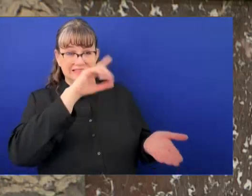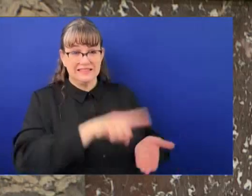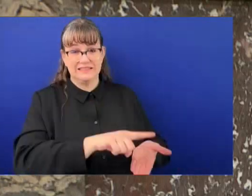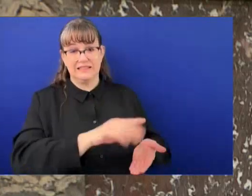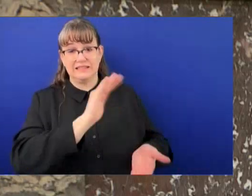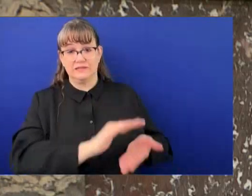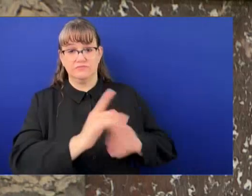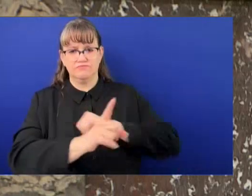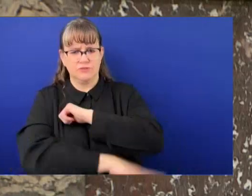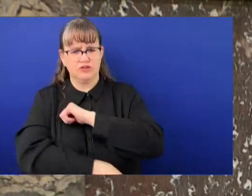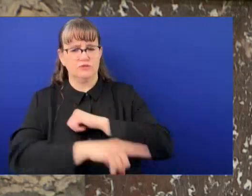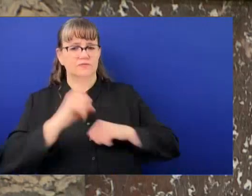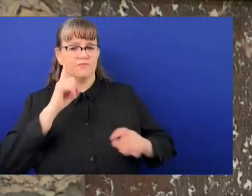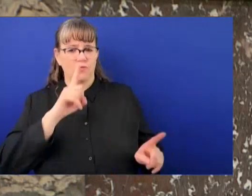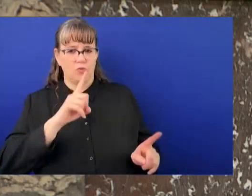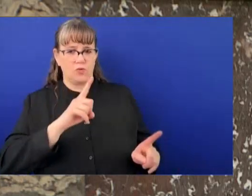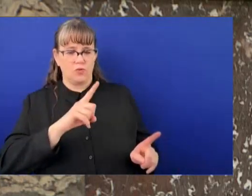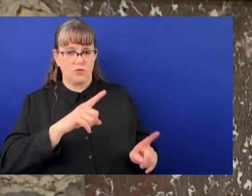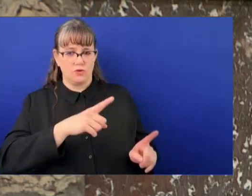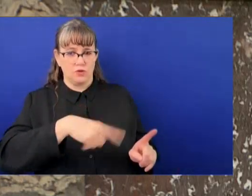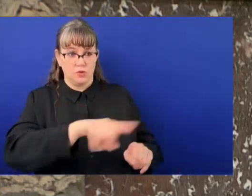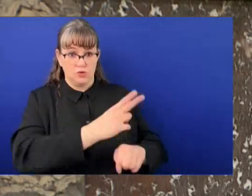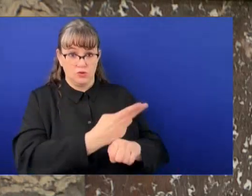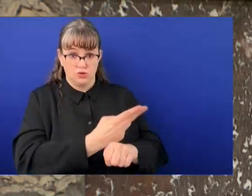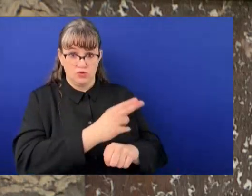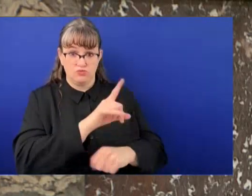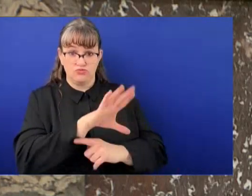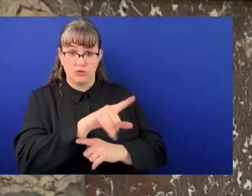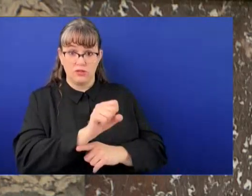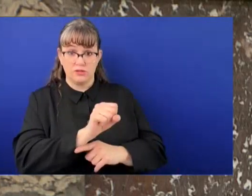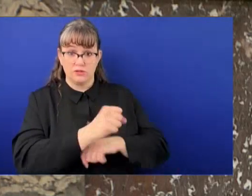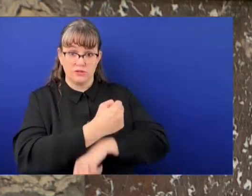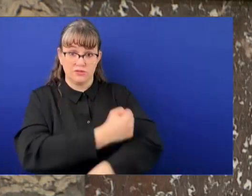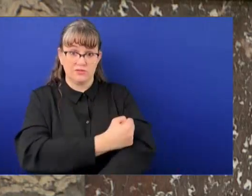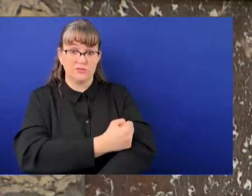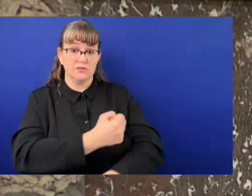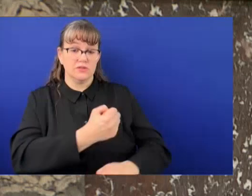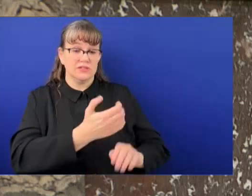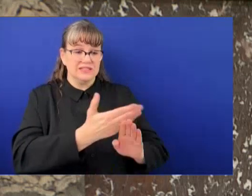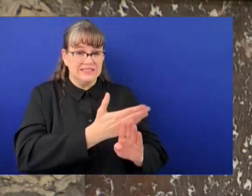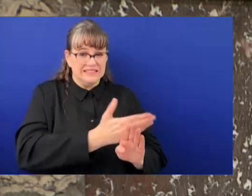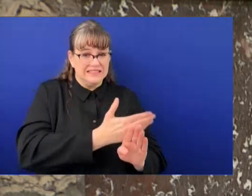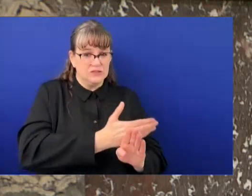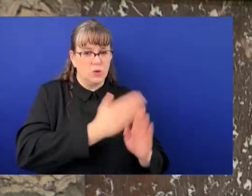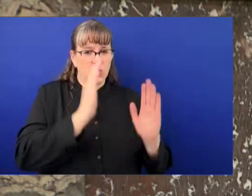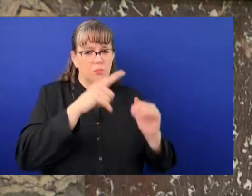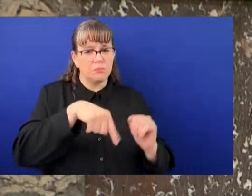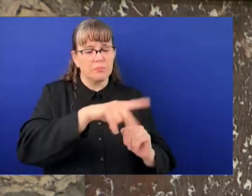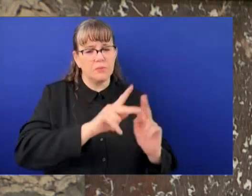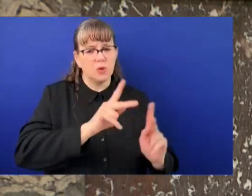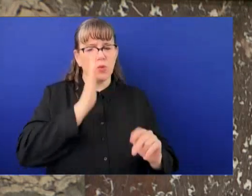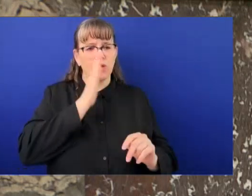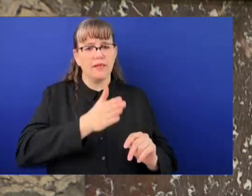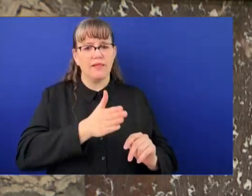opportunity to speak to friends and loved ones, to ask for help, be more likely to enter into treatment.